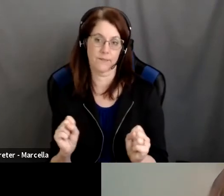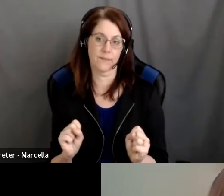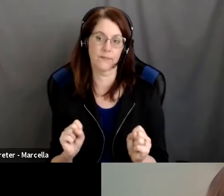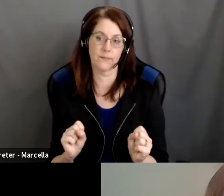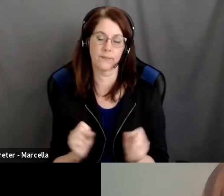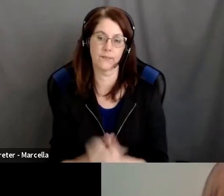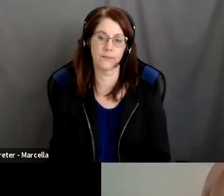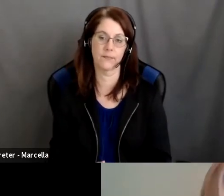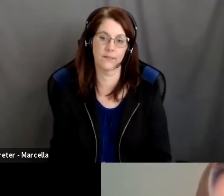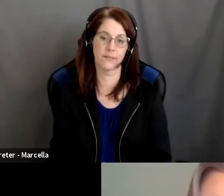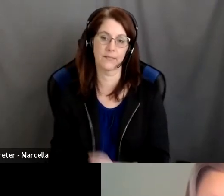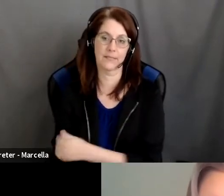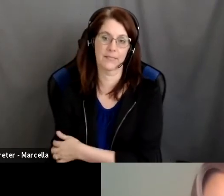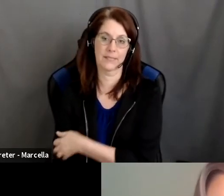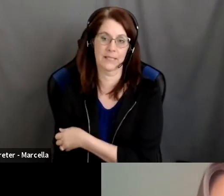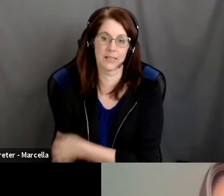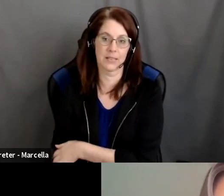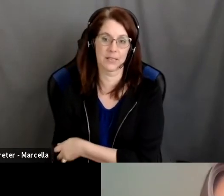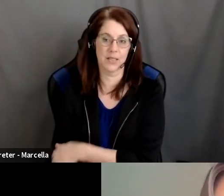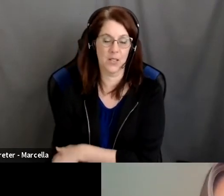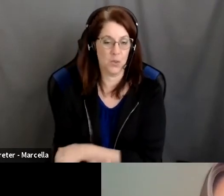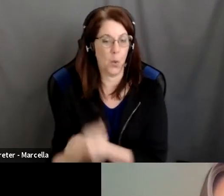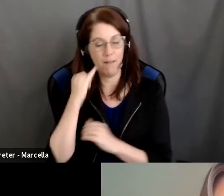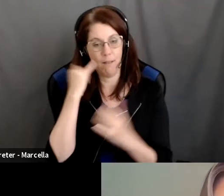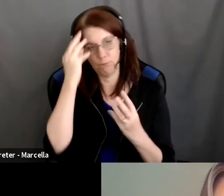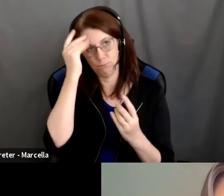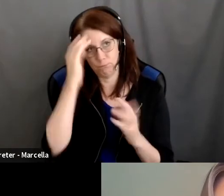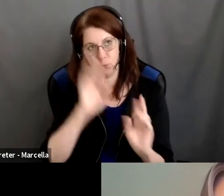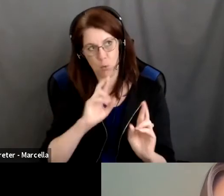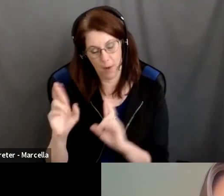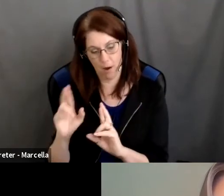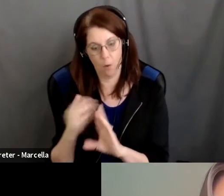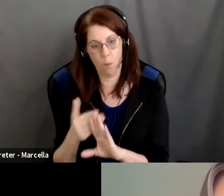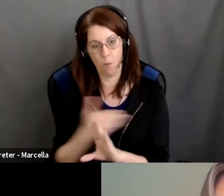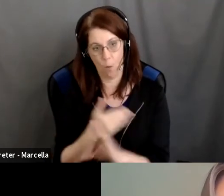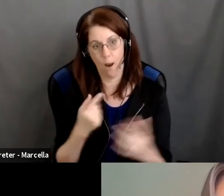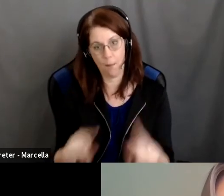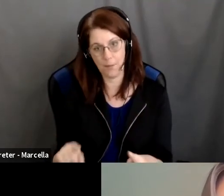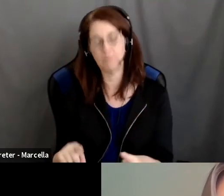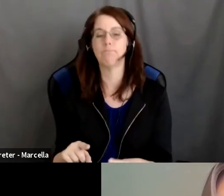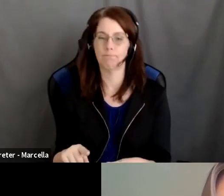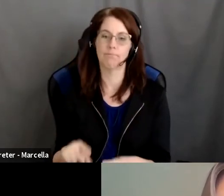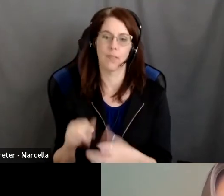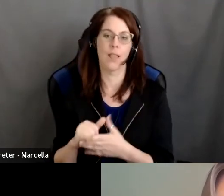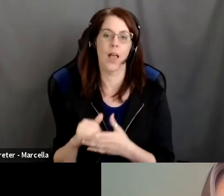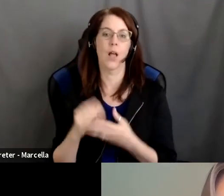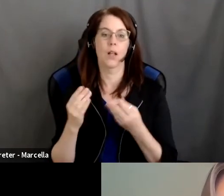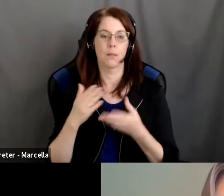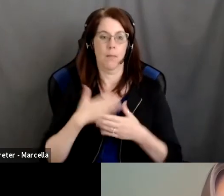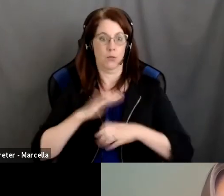So as long as I'm prepared for something like that, then that relieves a lot of my